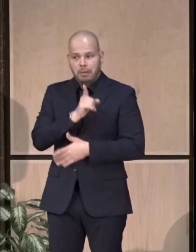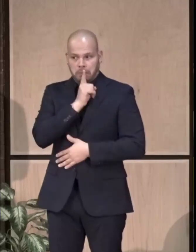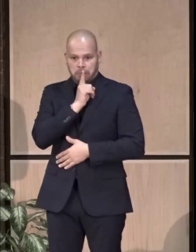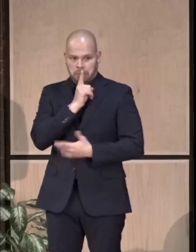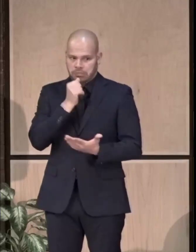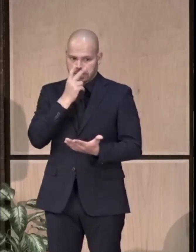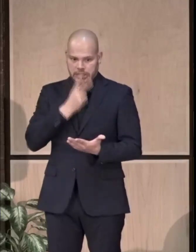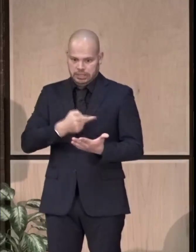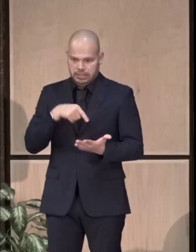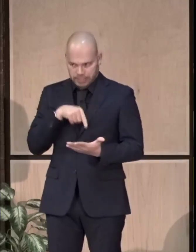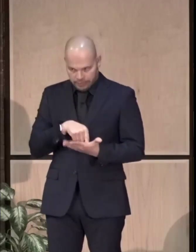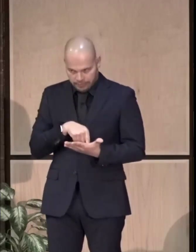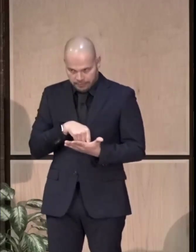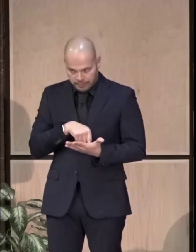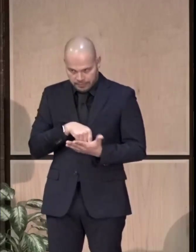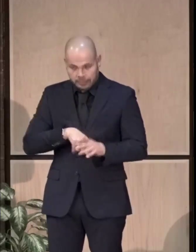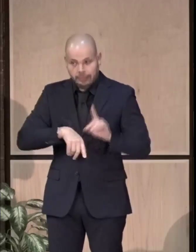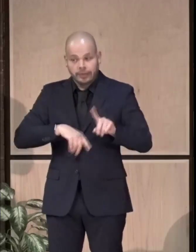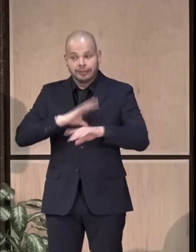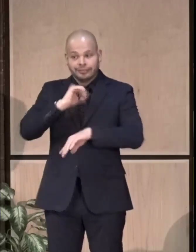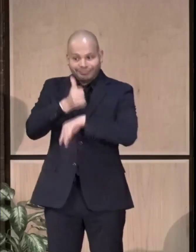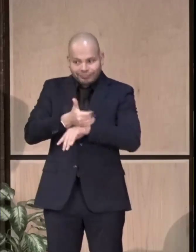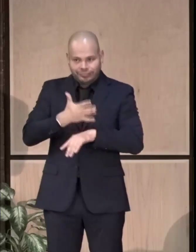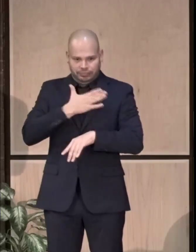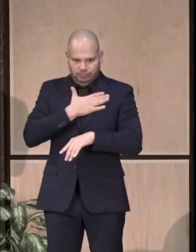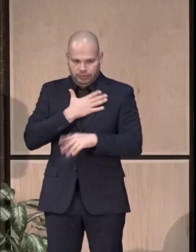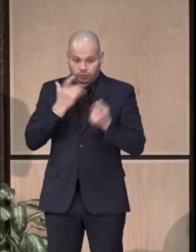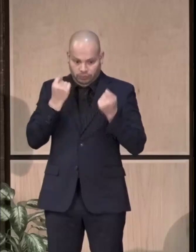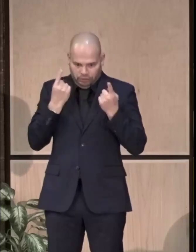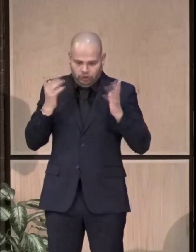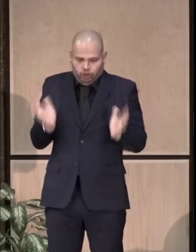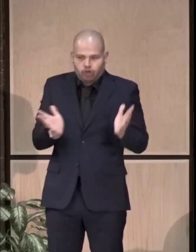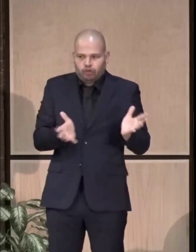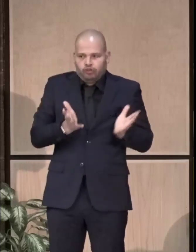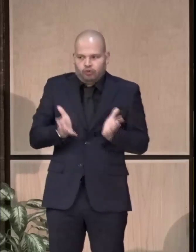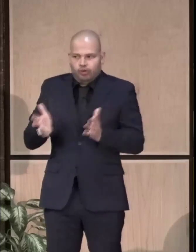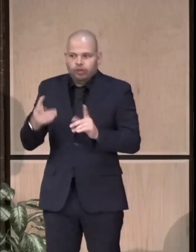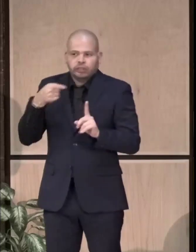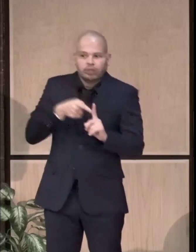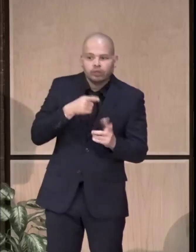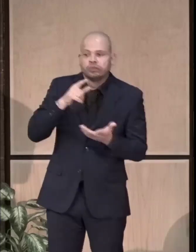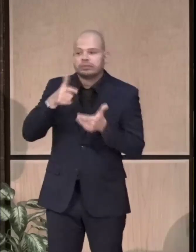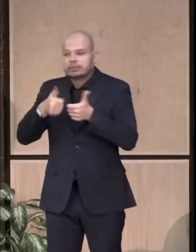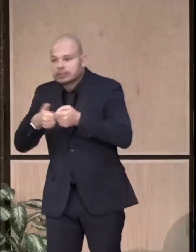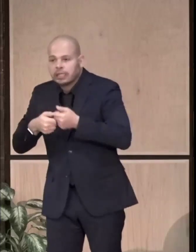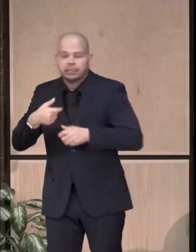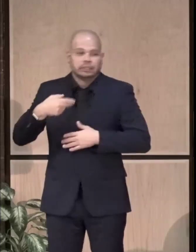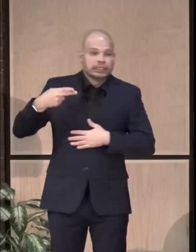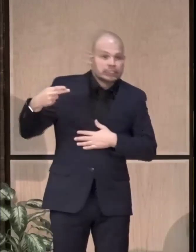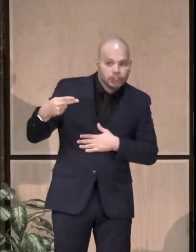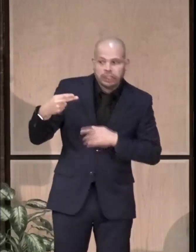It was just based off of my conversations, the text messages I received, obviously from Hodgson the day before,